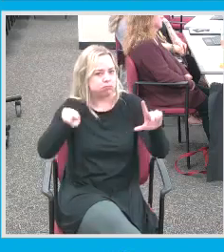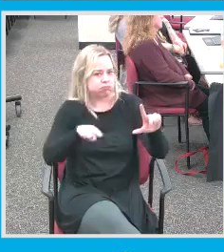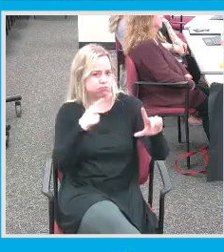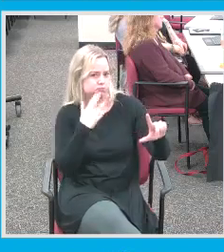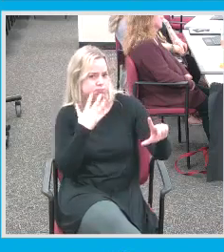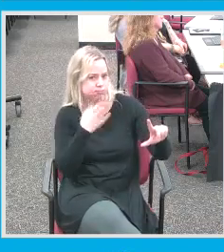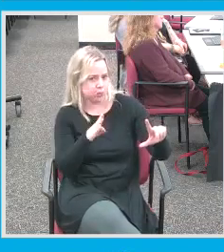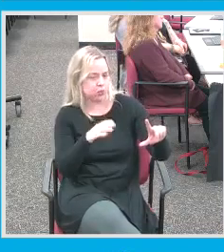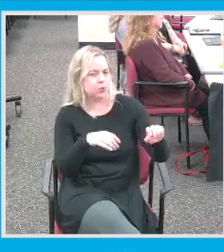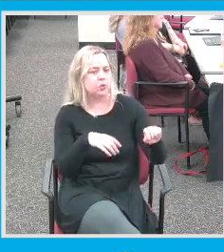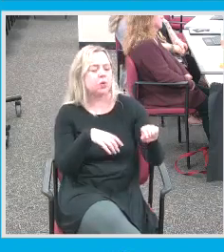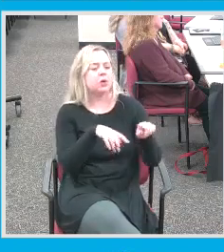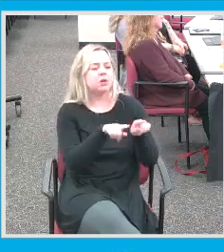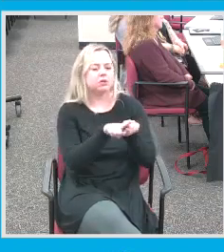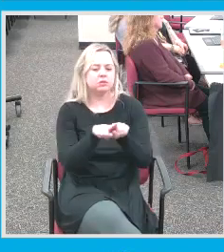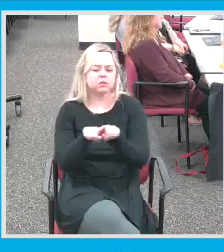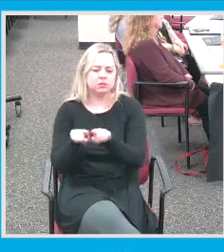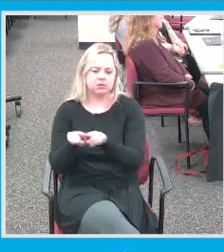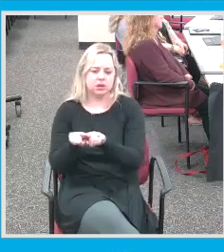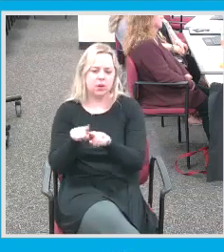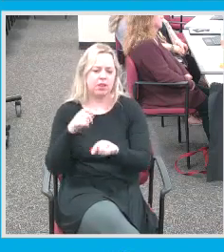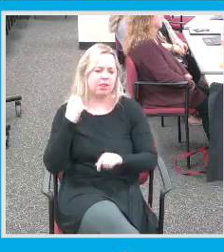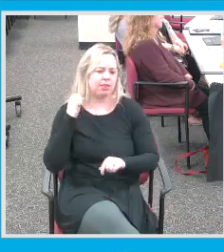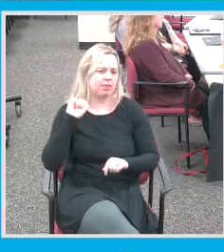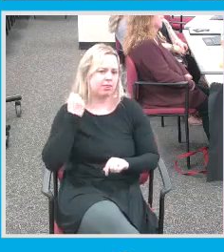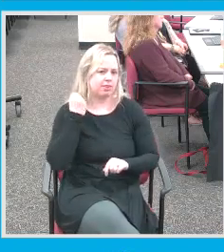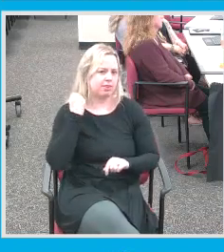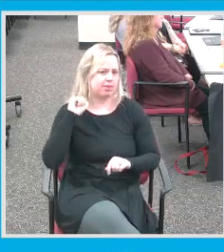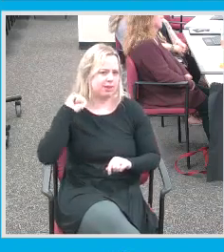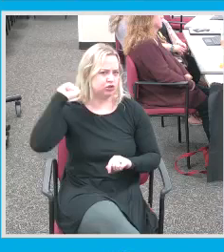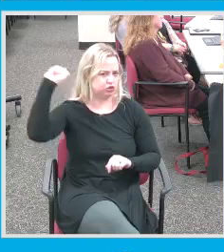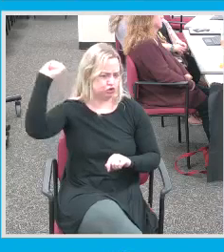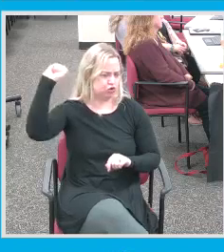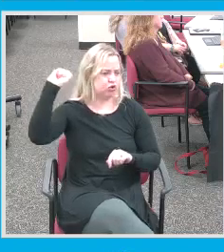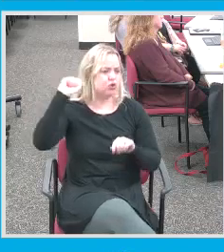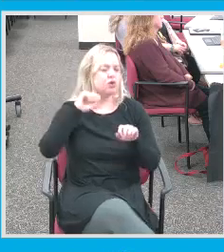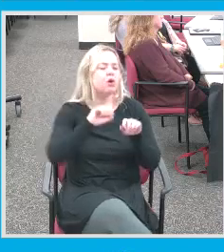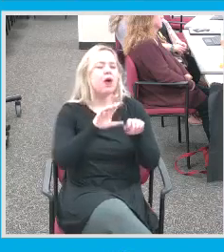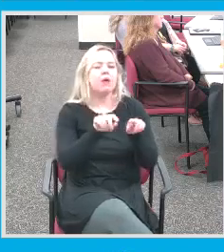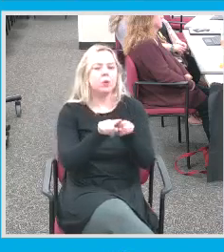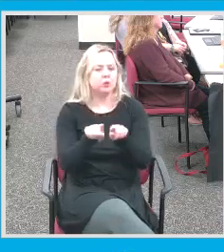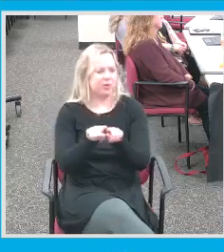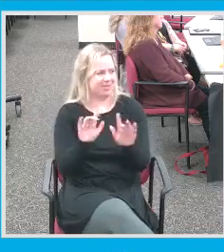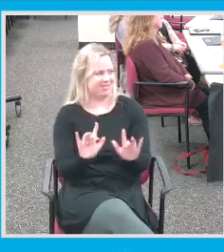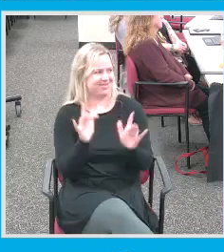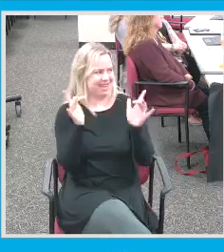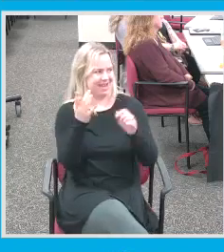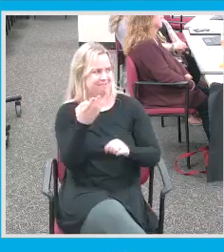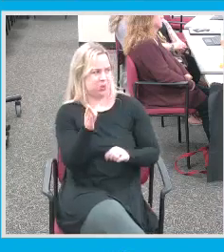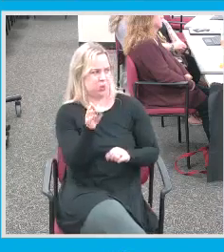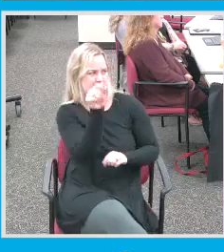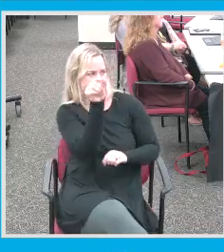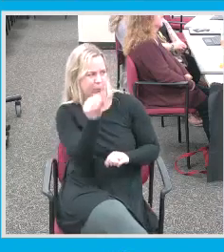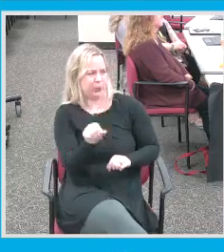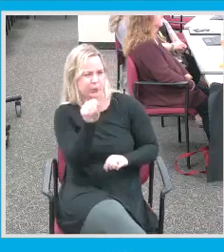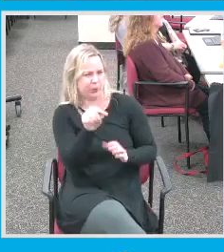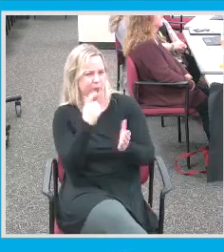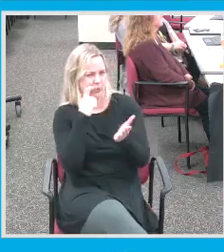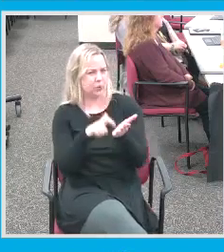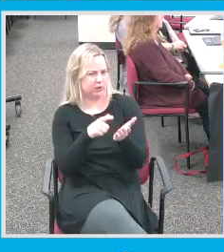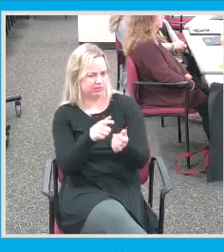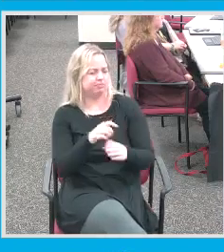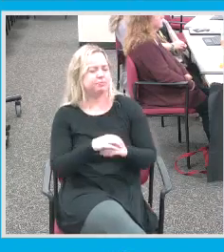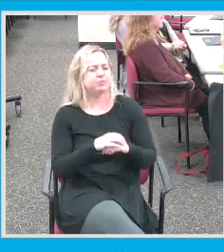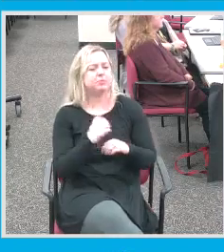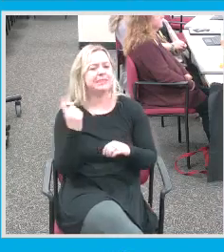by ligature, and then falls, which I mentioned had an increase, as the pale blue area. Someone